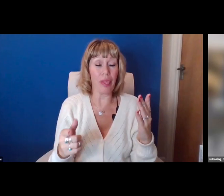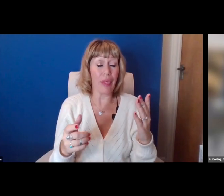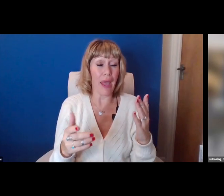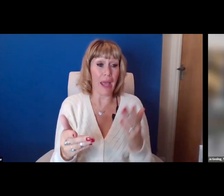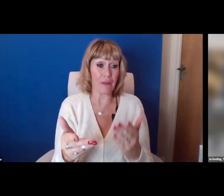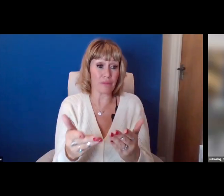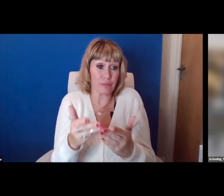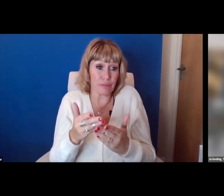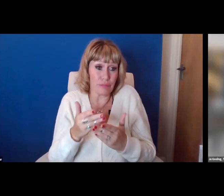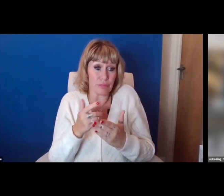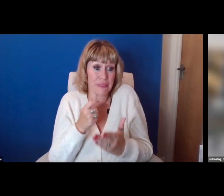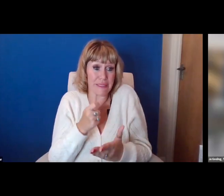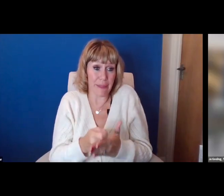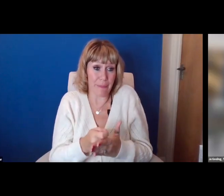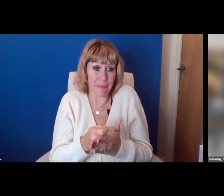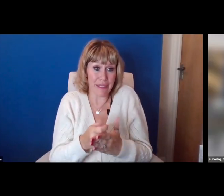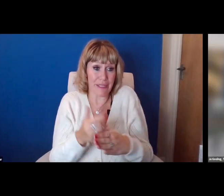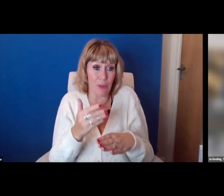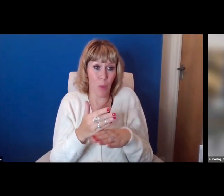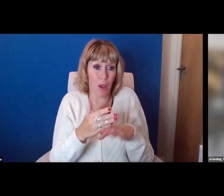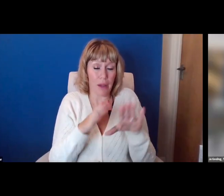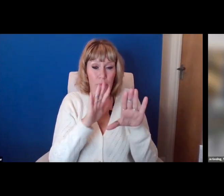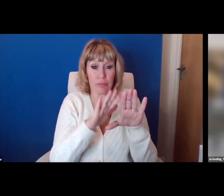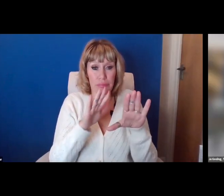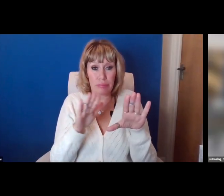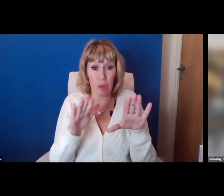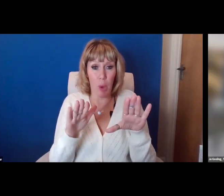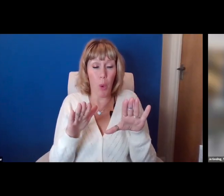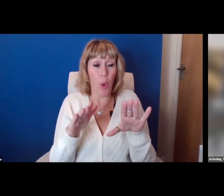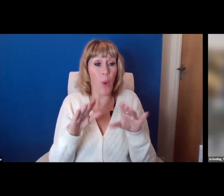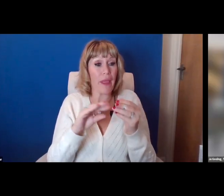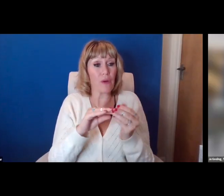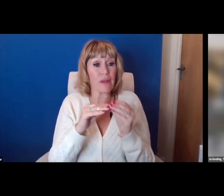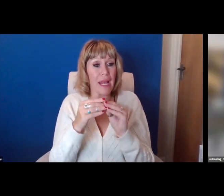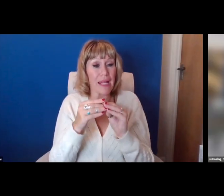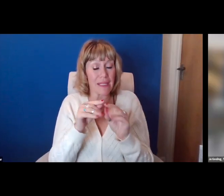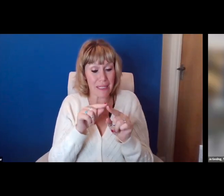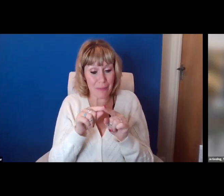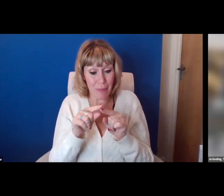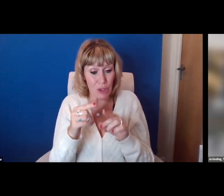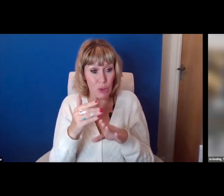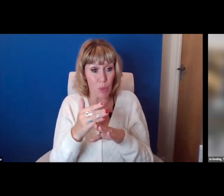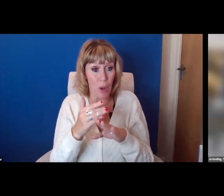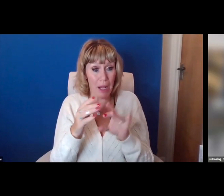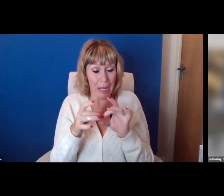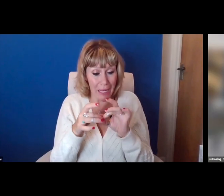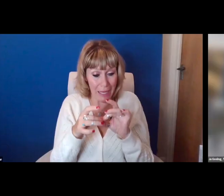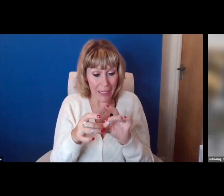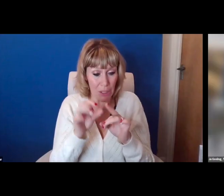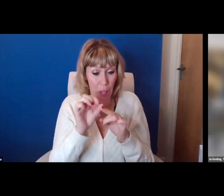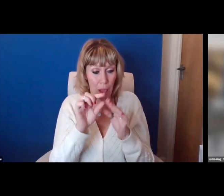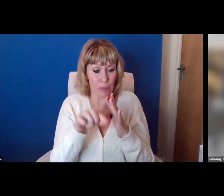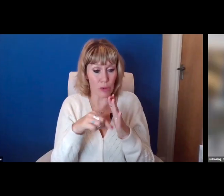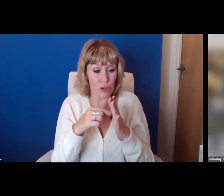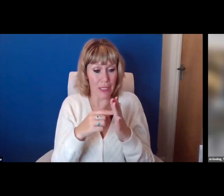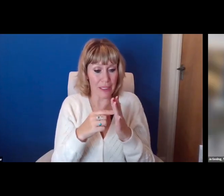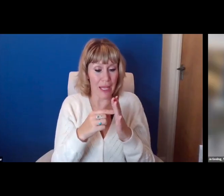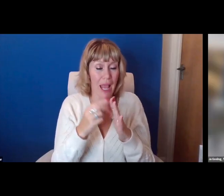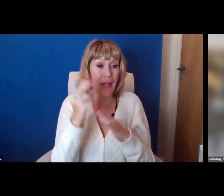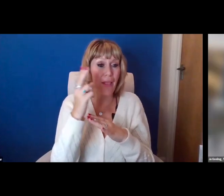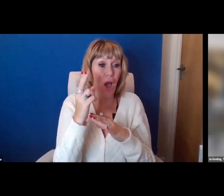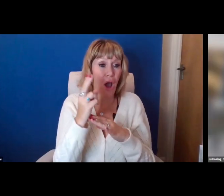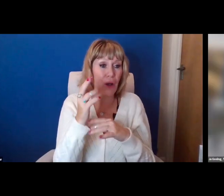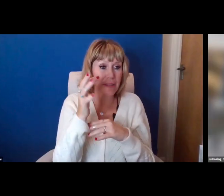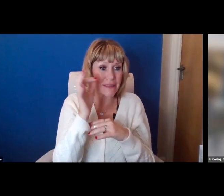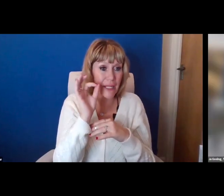particularly to those who created work especially for it, as well as to Arts Council England for funding it. As it's a big